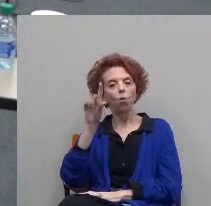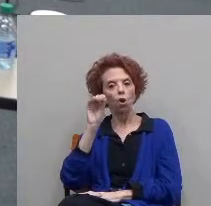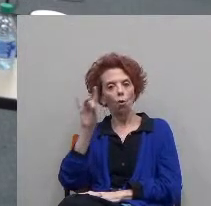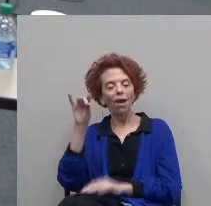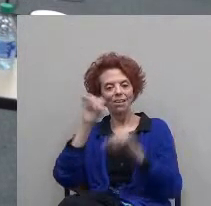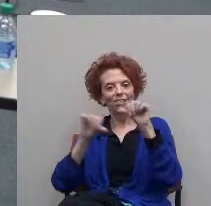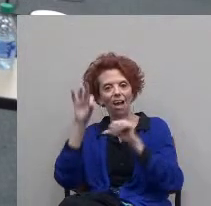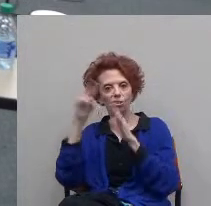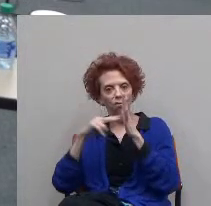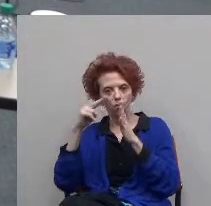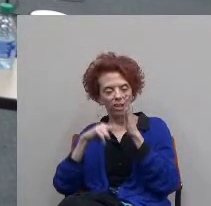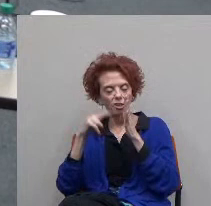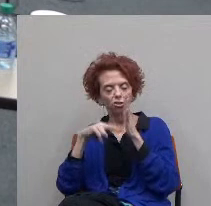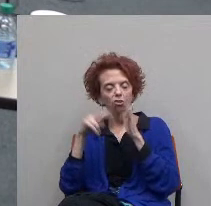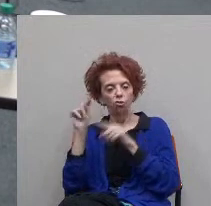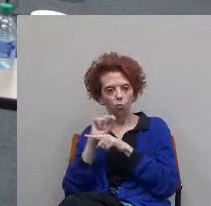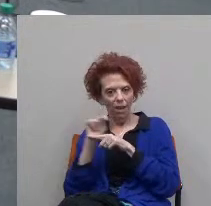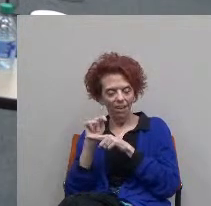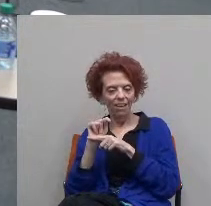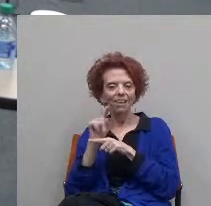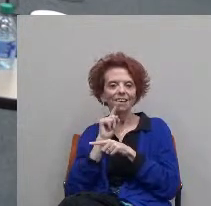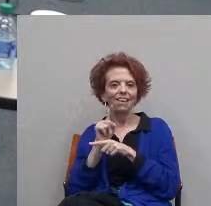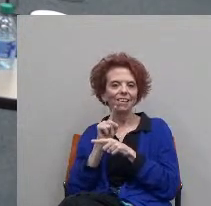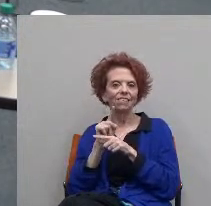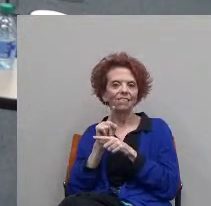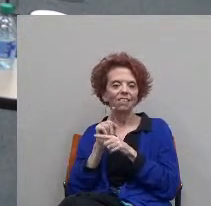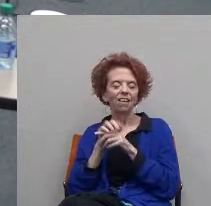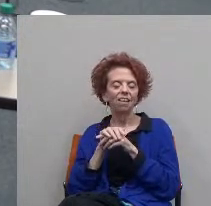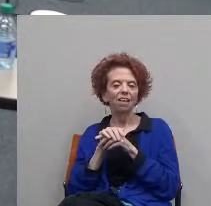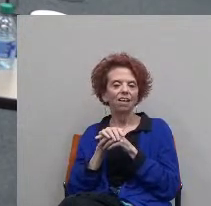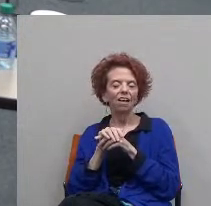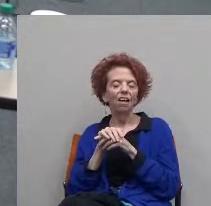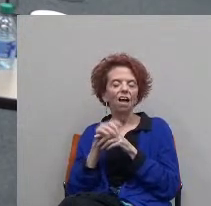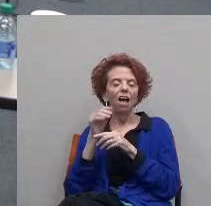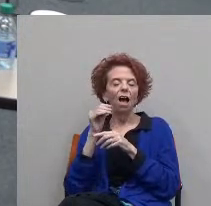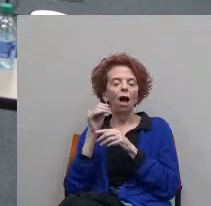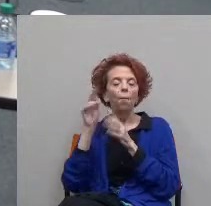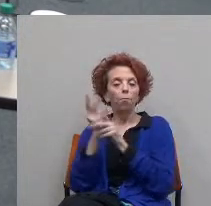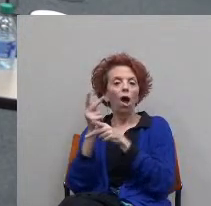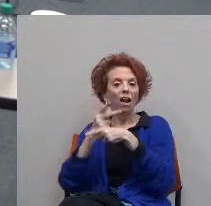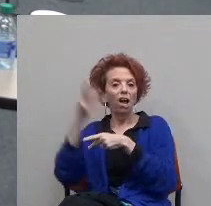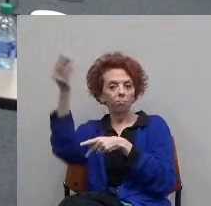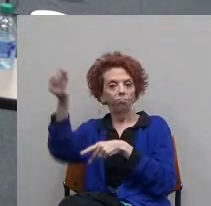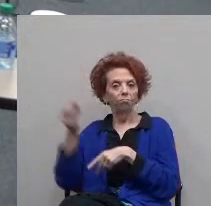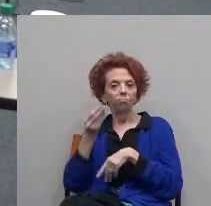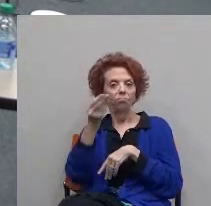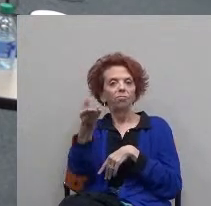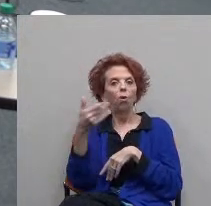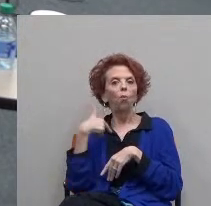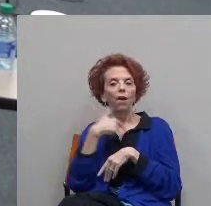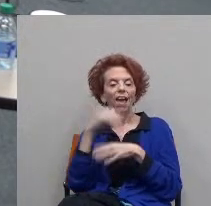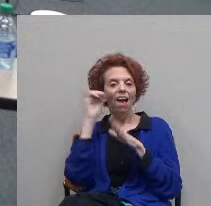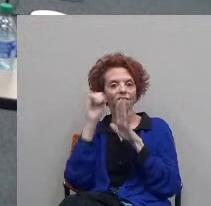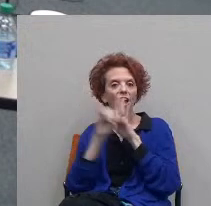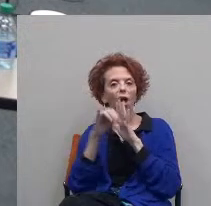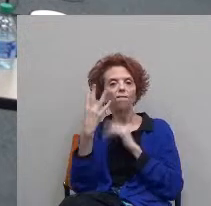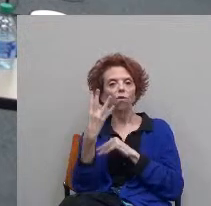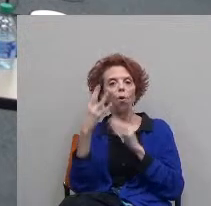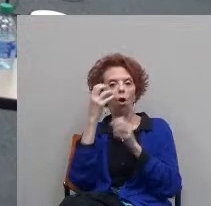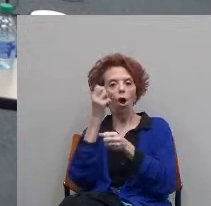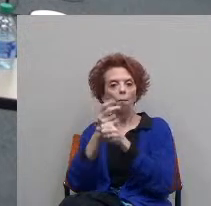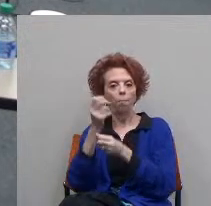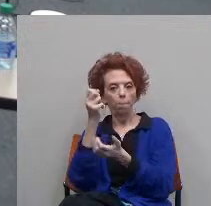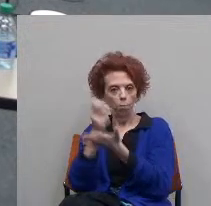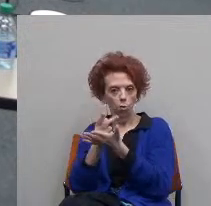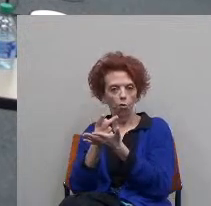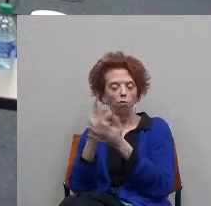of reading trainings, really, I would call it an off-the-shelf product. We were able to identify several. We have 4 approved providers.